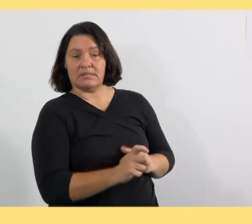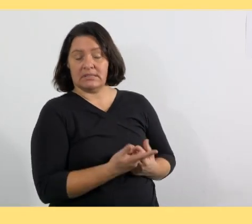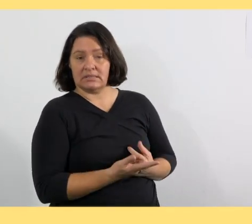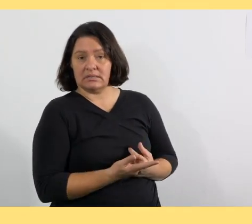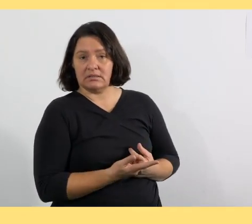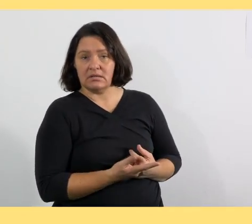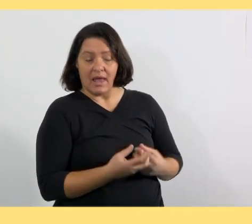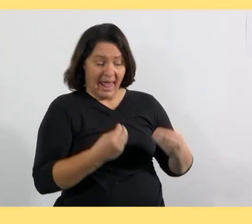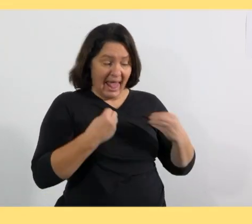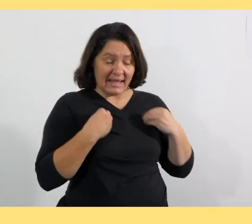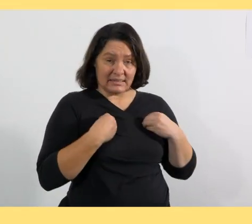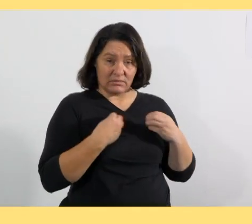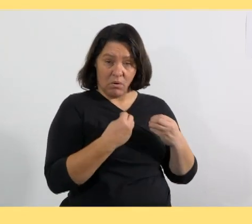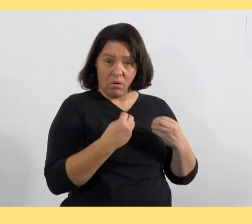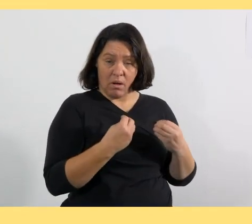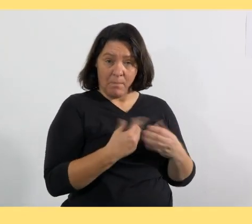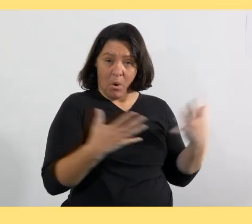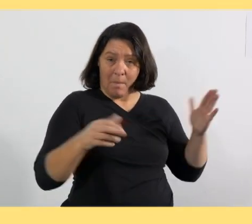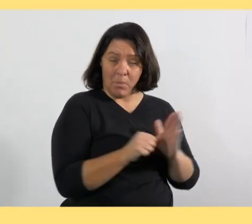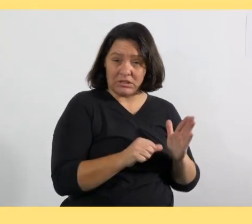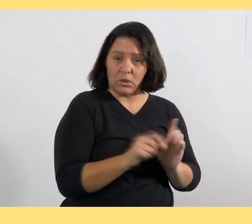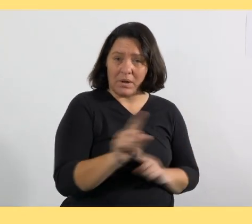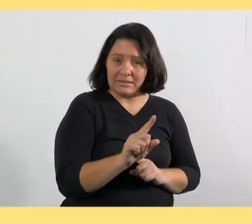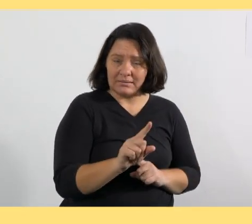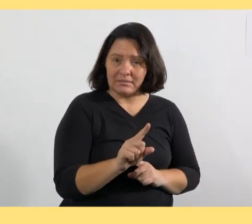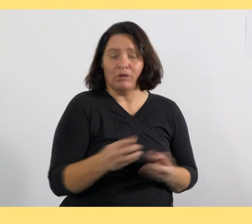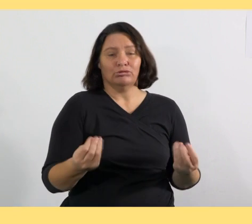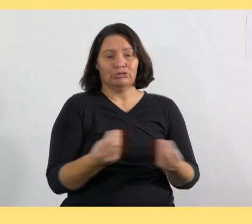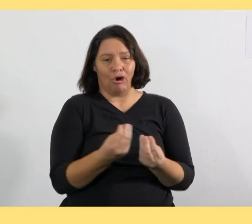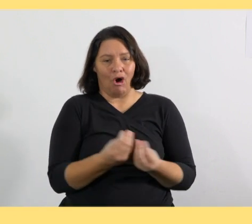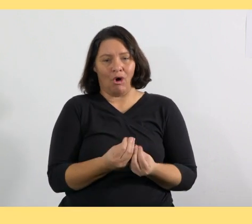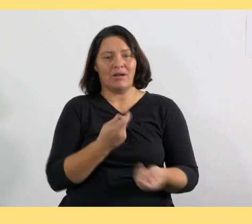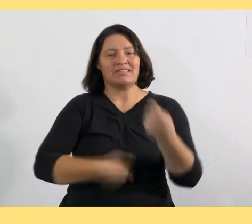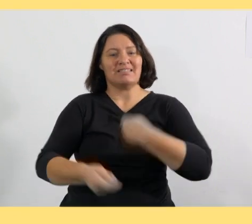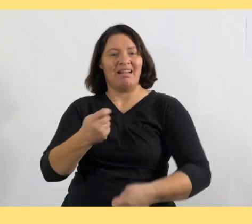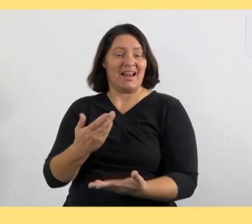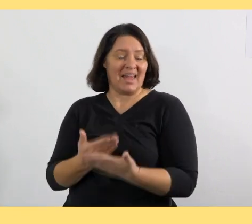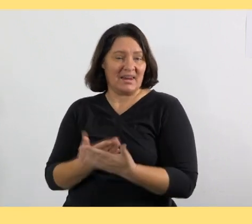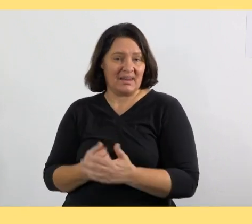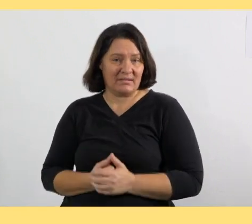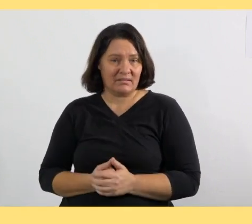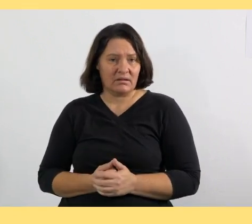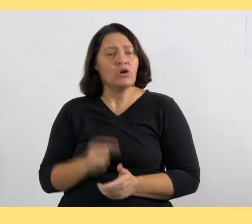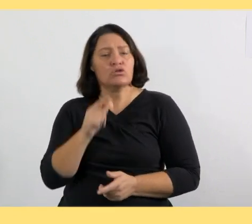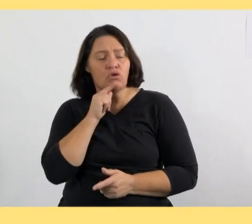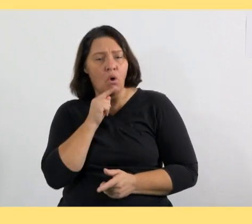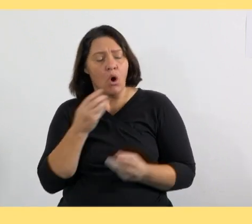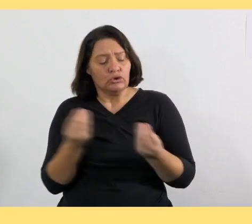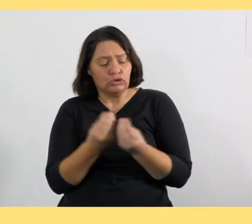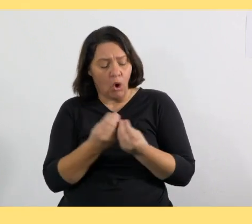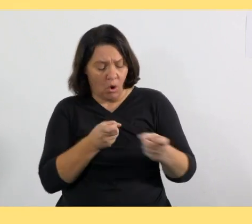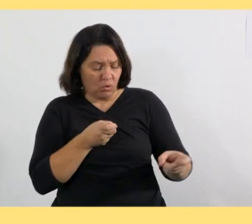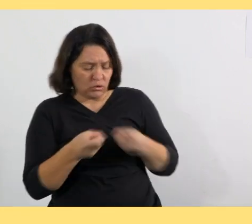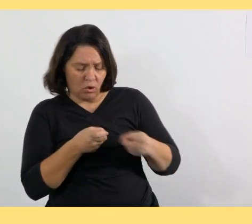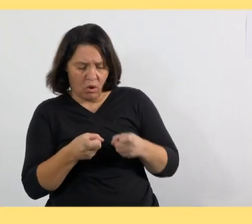trading stock. So there should be what we call stock control, having internal control measures in place that